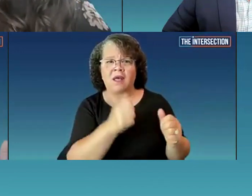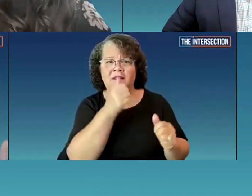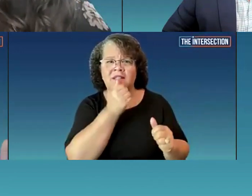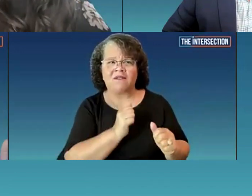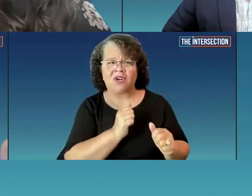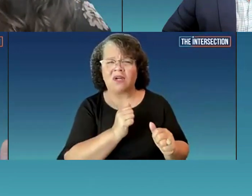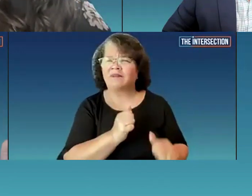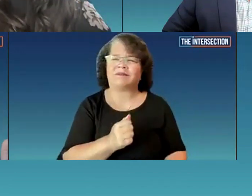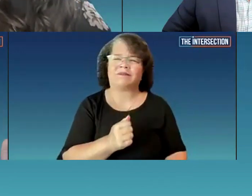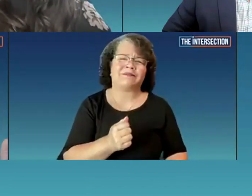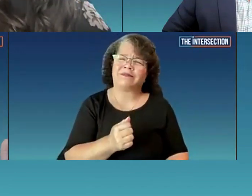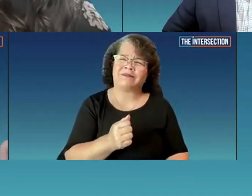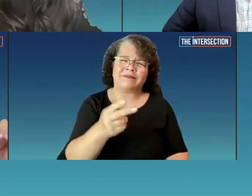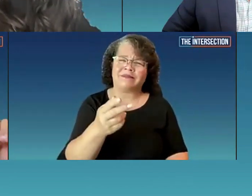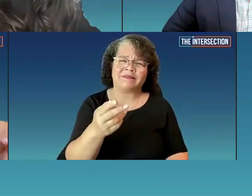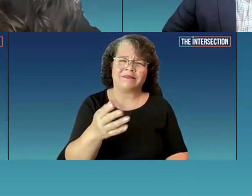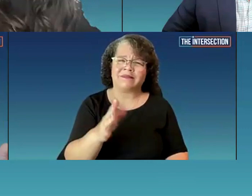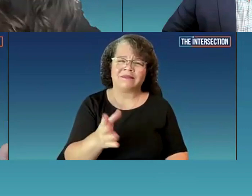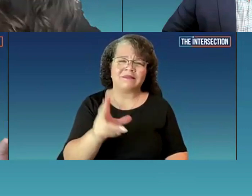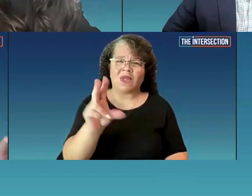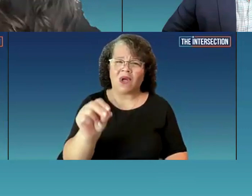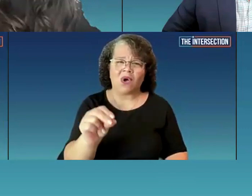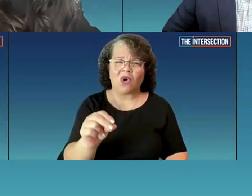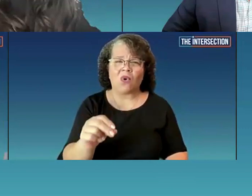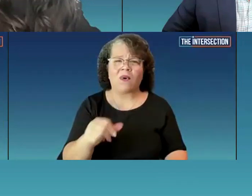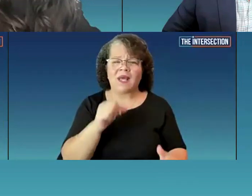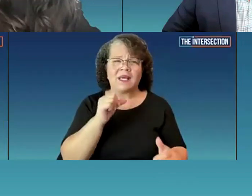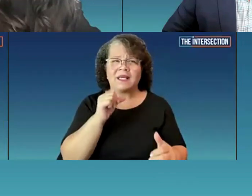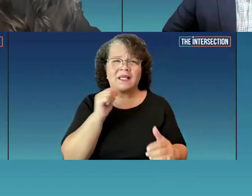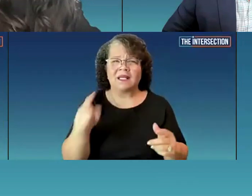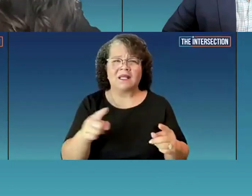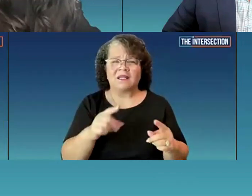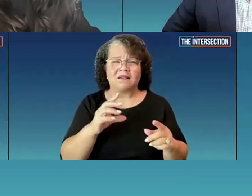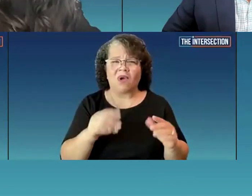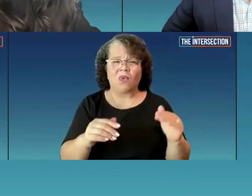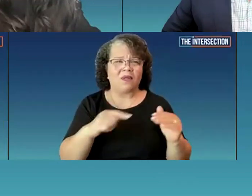it's not a zero-sum game, and our study results prove